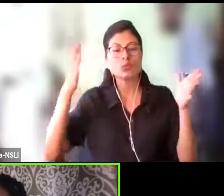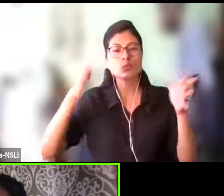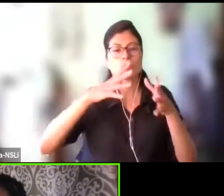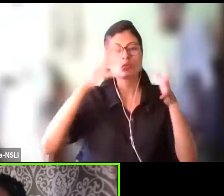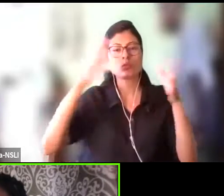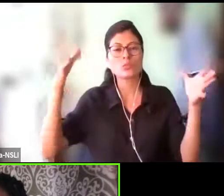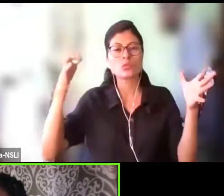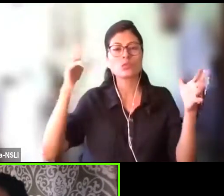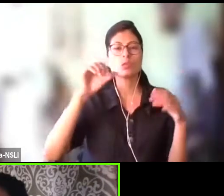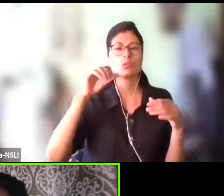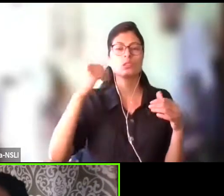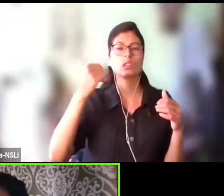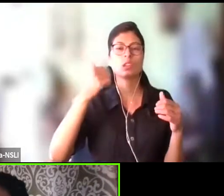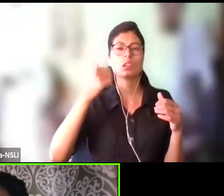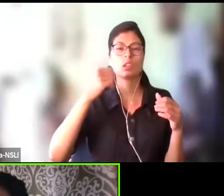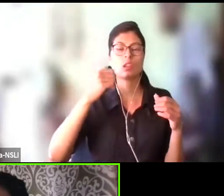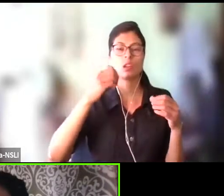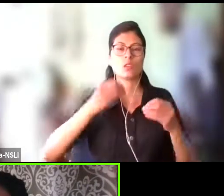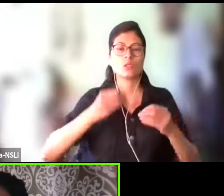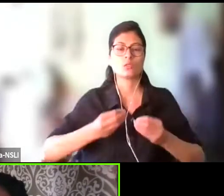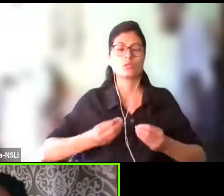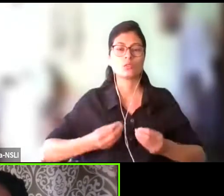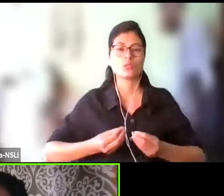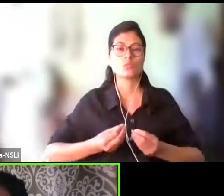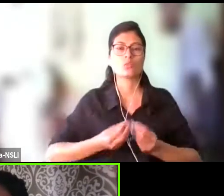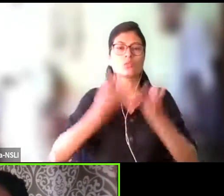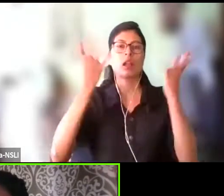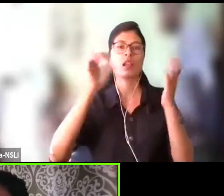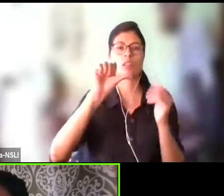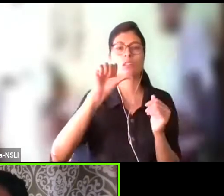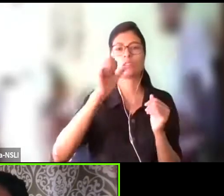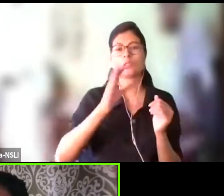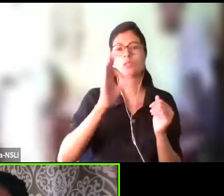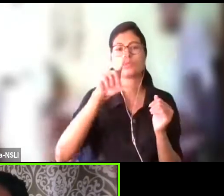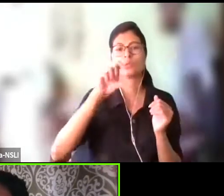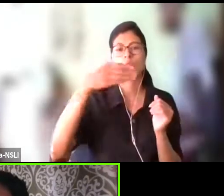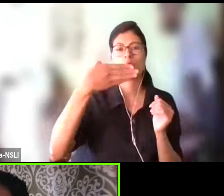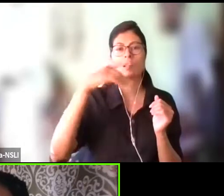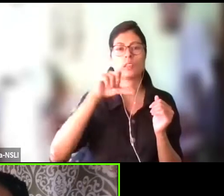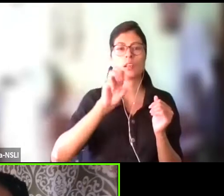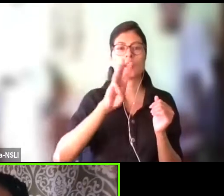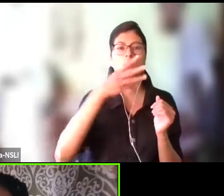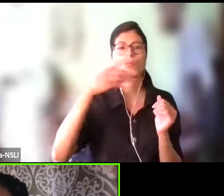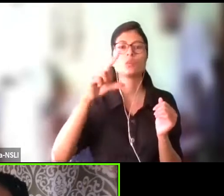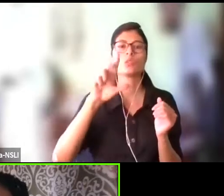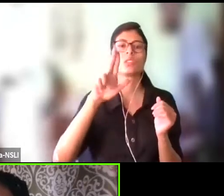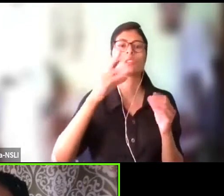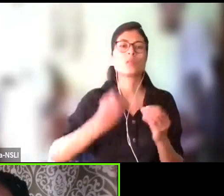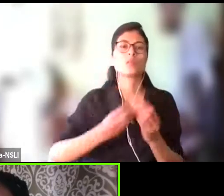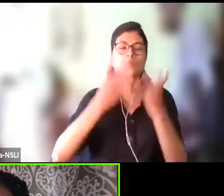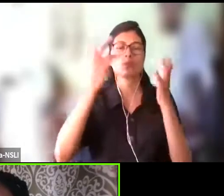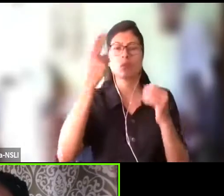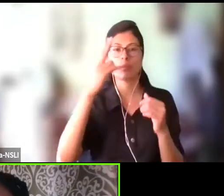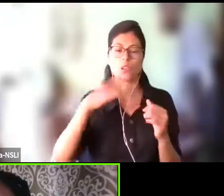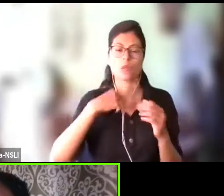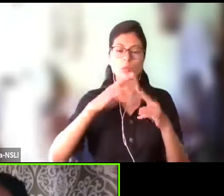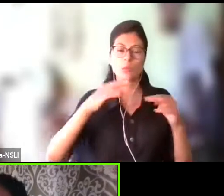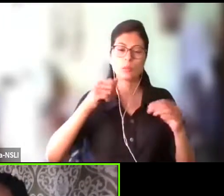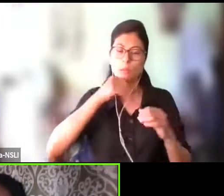which resulted in landslides and people's houses being washed away and so forth. So